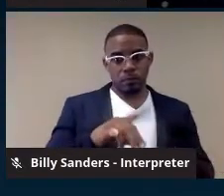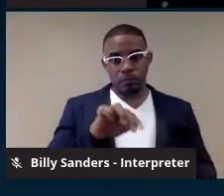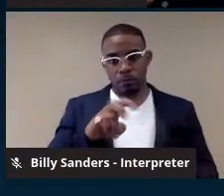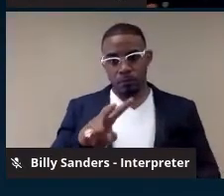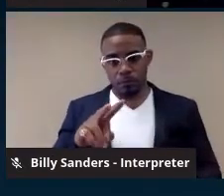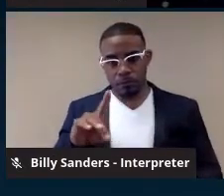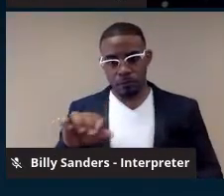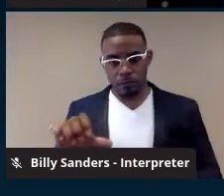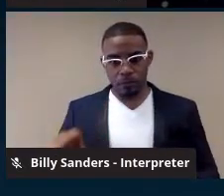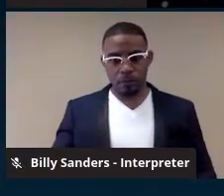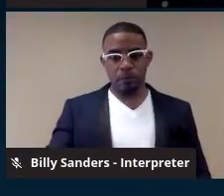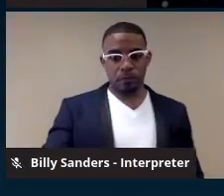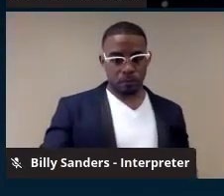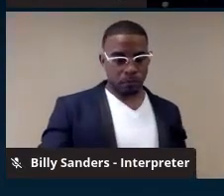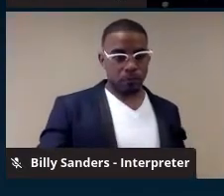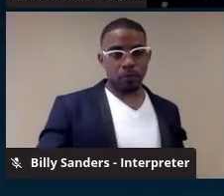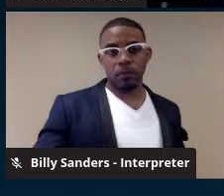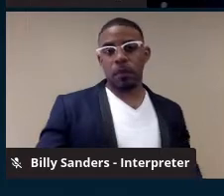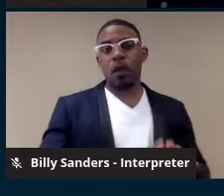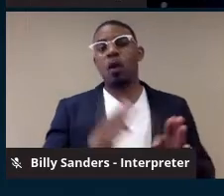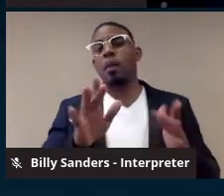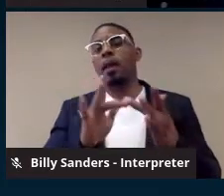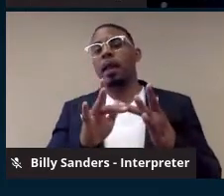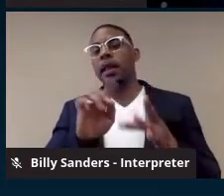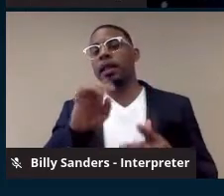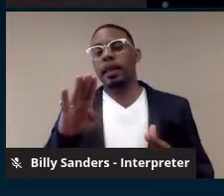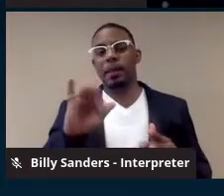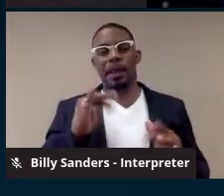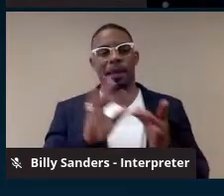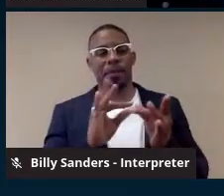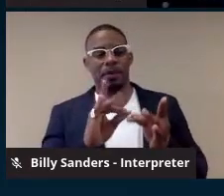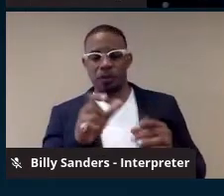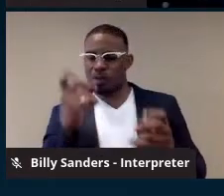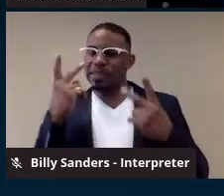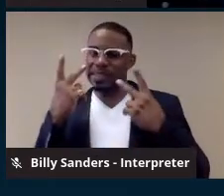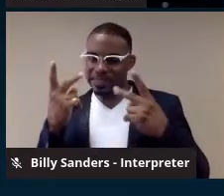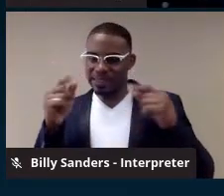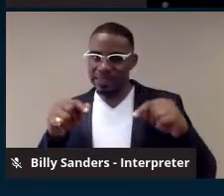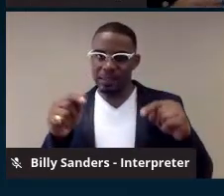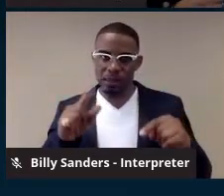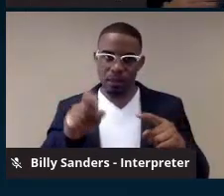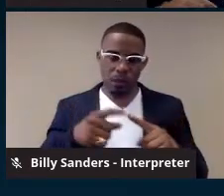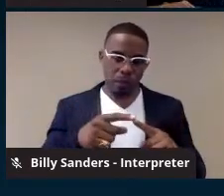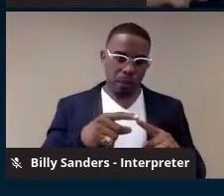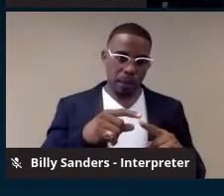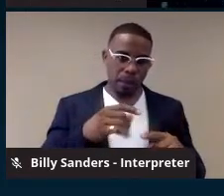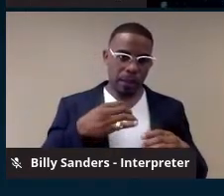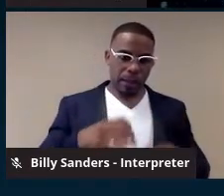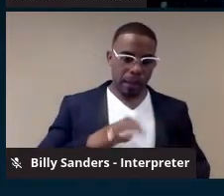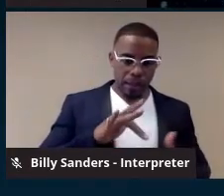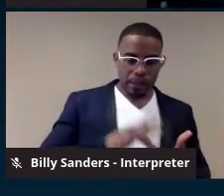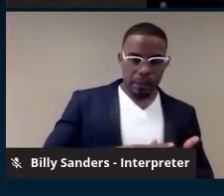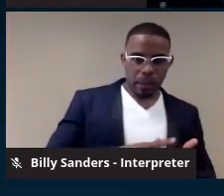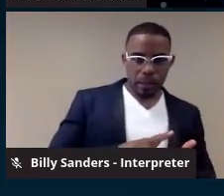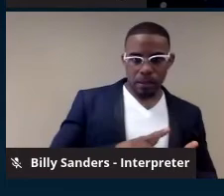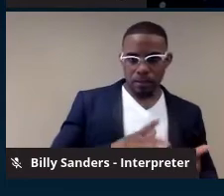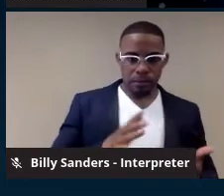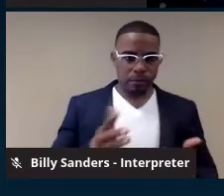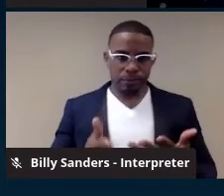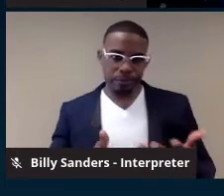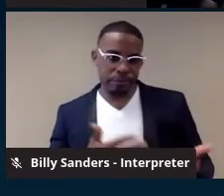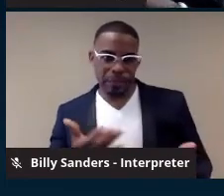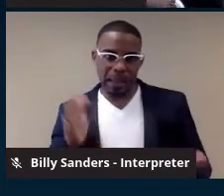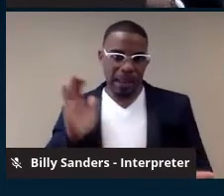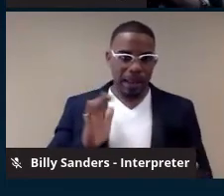DevTools, when you open the network tab, like I mentioned, you'll see when it's client side, it's a lot